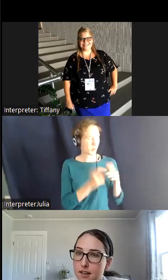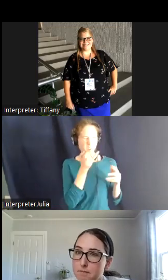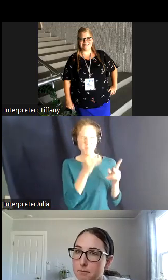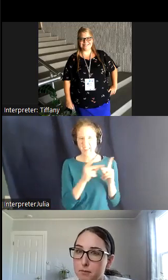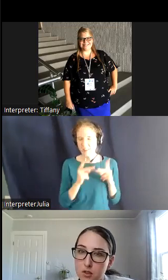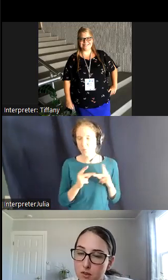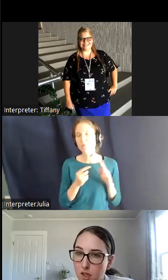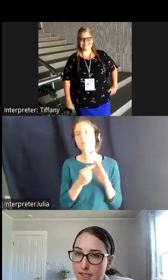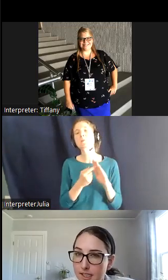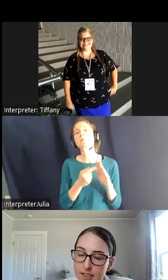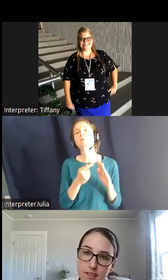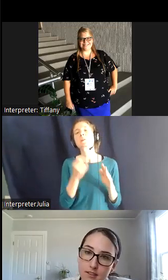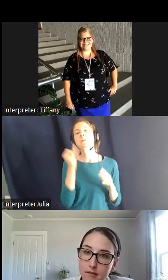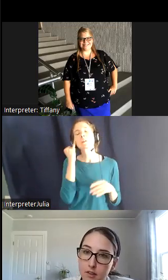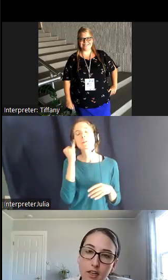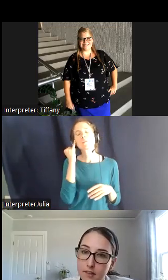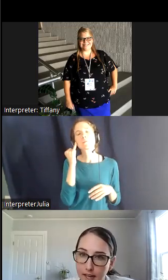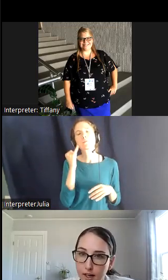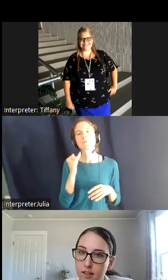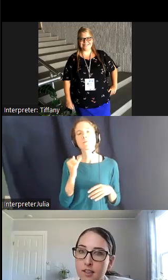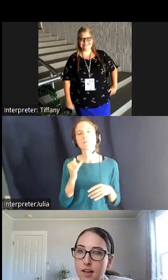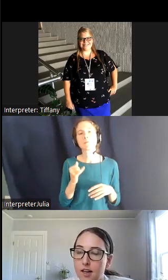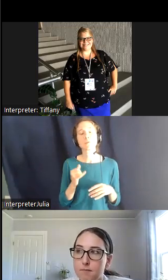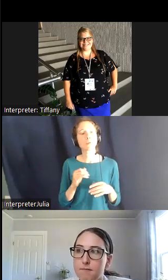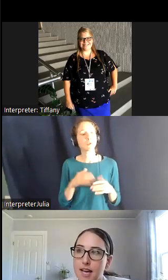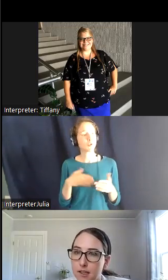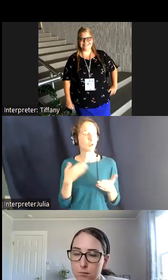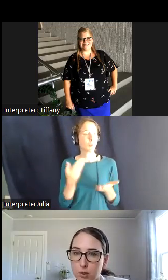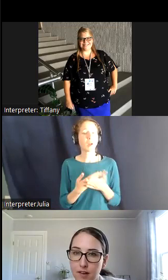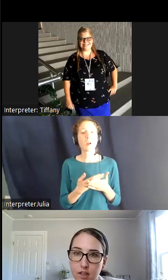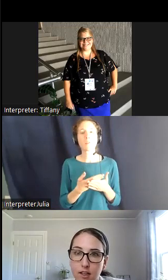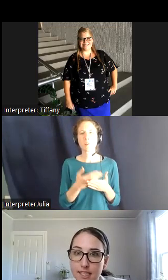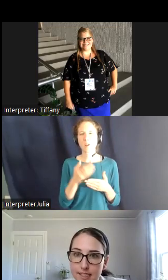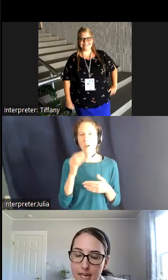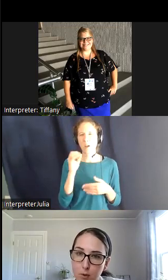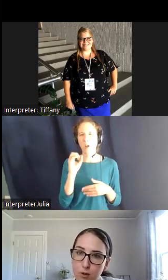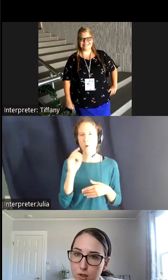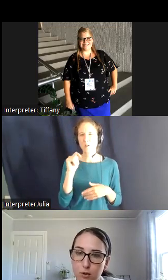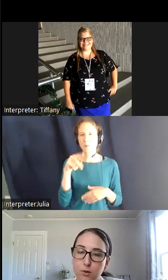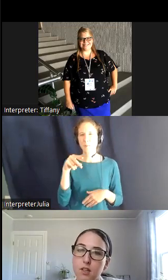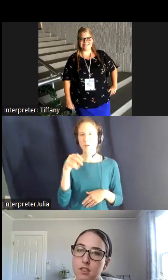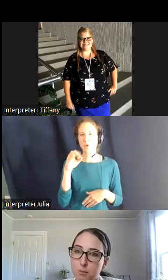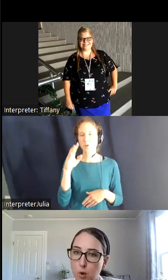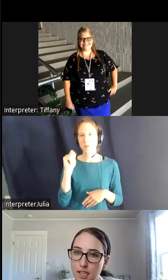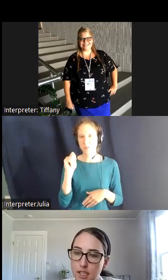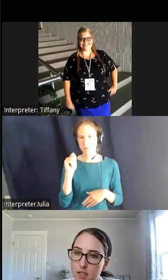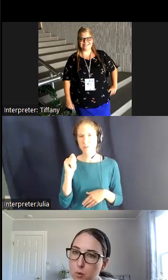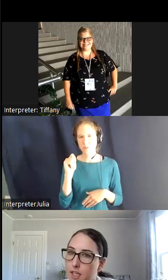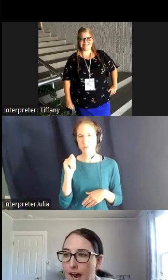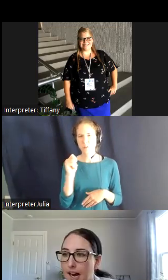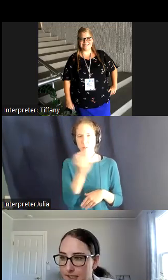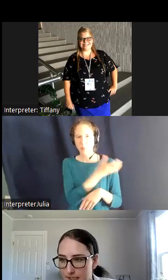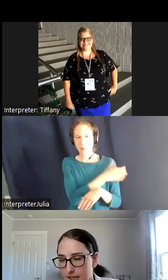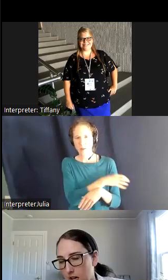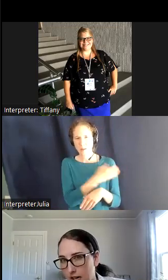a crisis level of care, that provider is able to support that individual